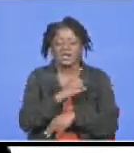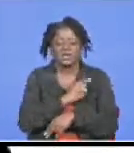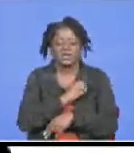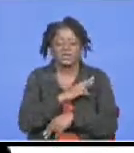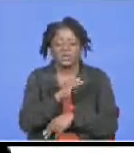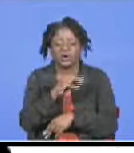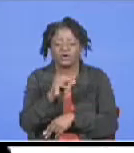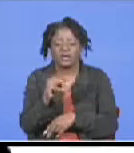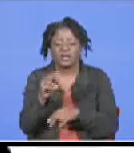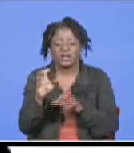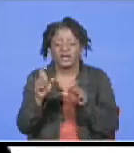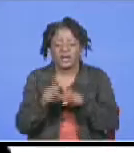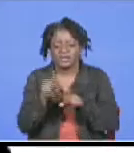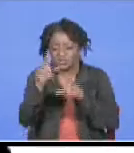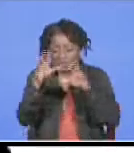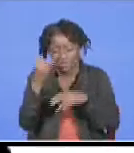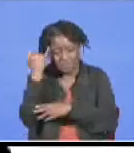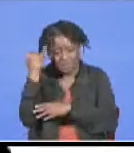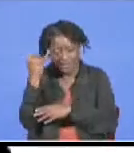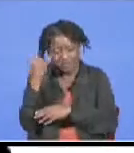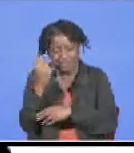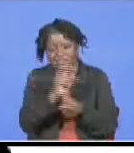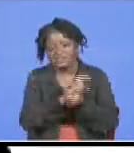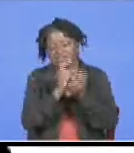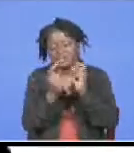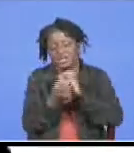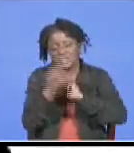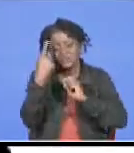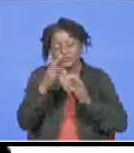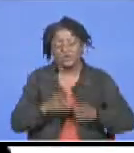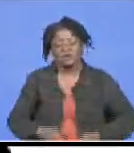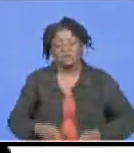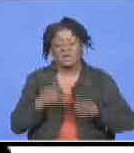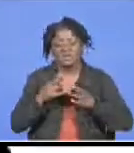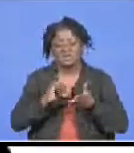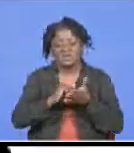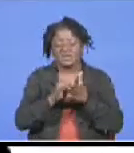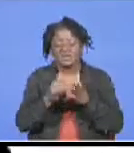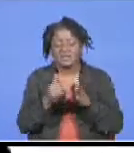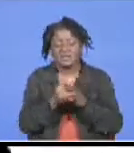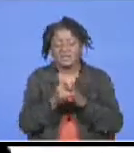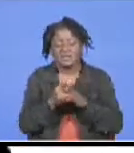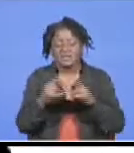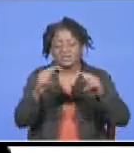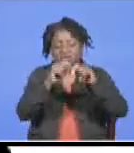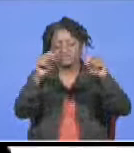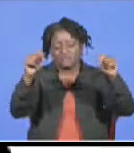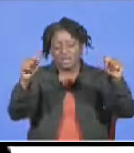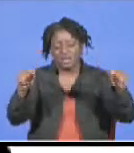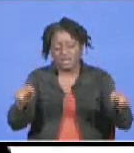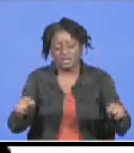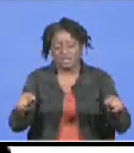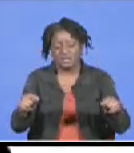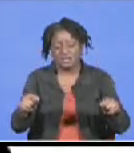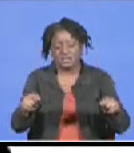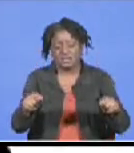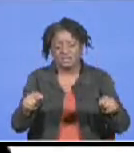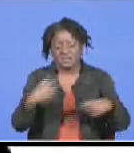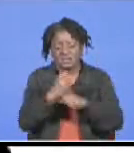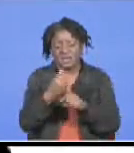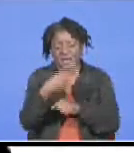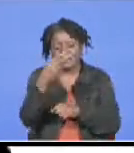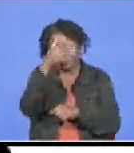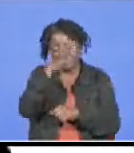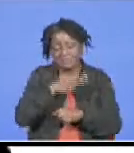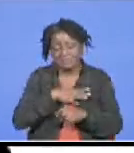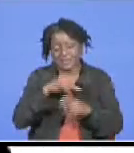as you can imagine, it's quite an adjustment for residents. Now, these trailers behind me make up what's being called the man camp.